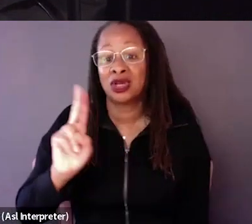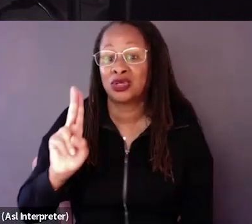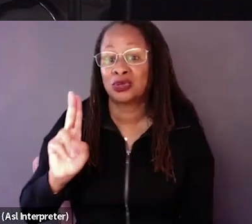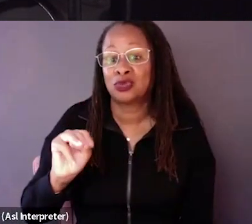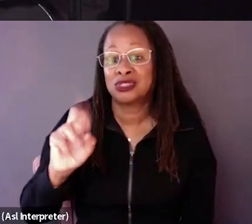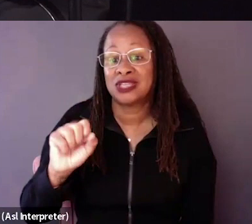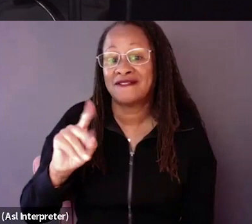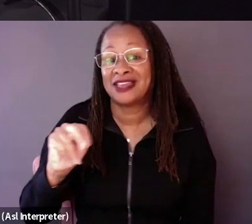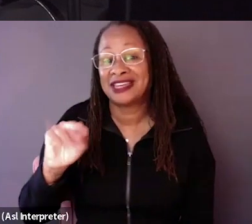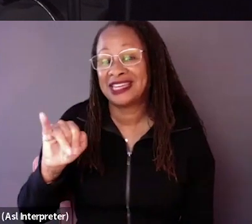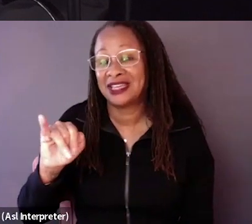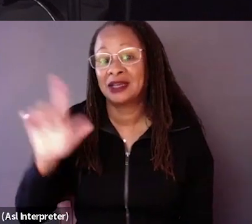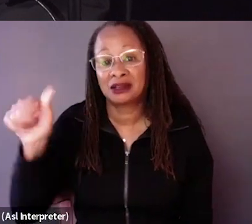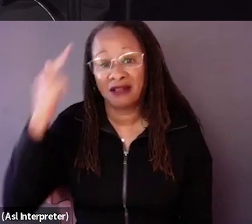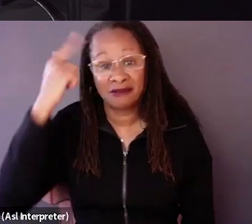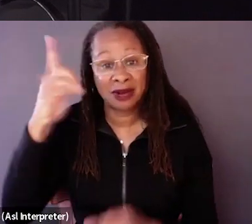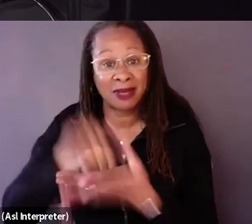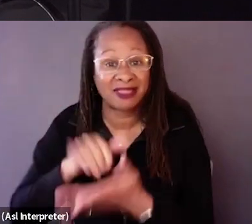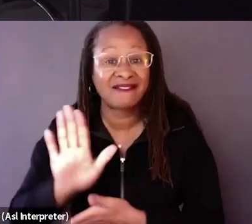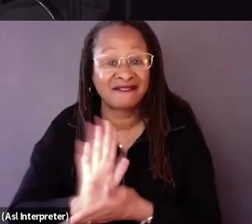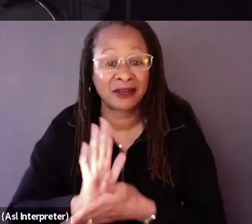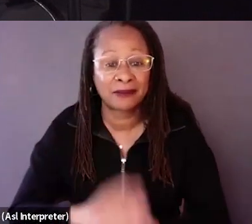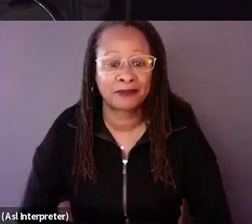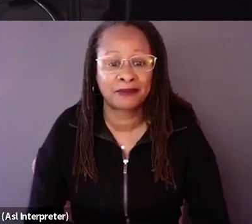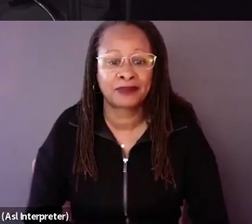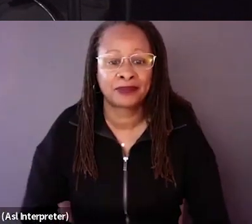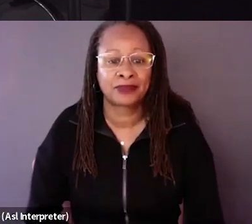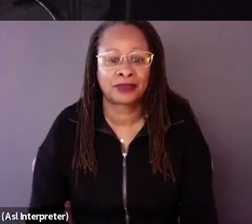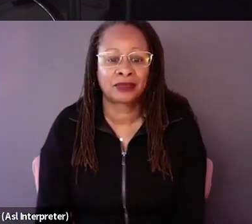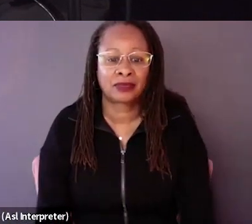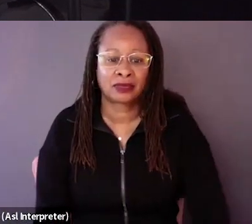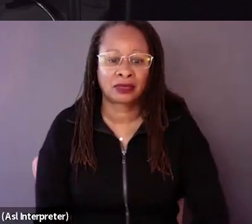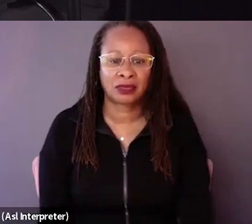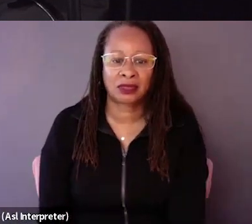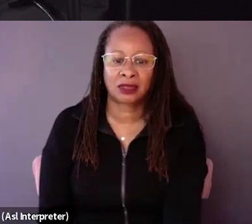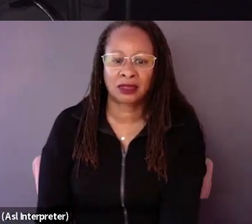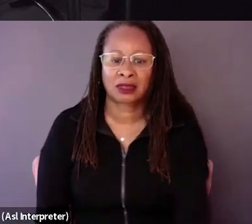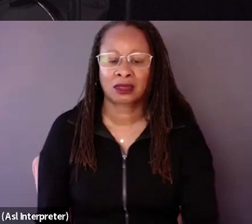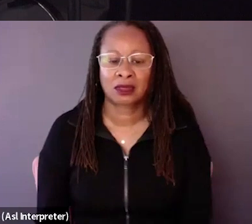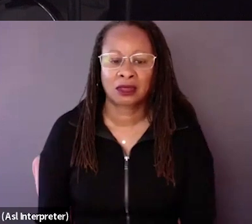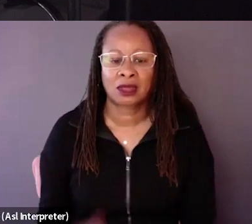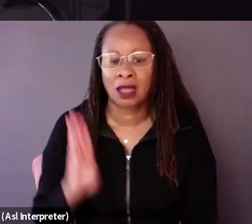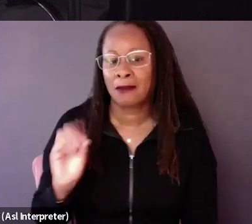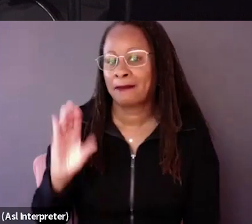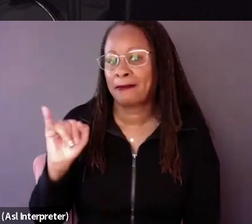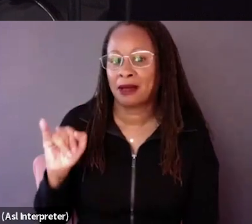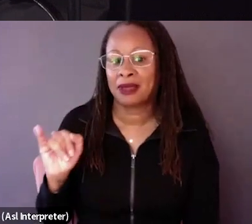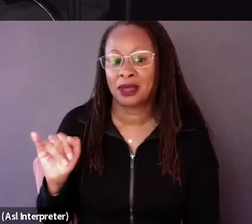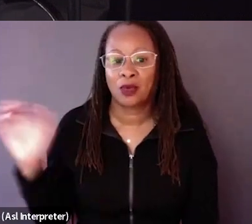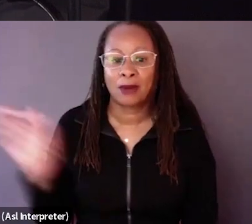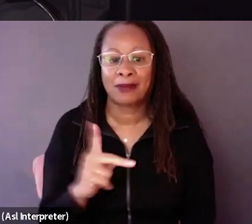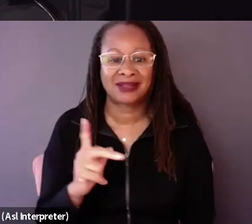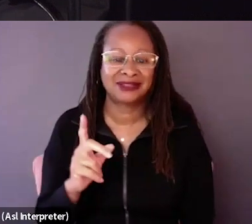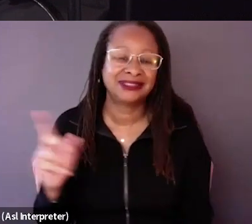it a bit to North Korea, where Yoweri Museveni, the president, would like this to become a hereditary dictatorship. He